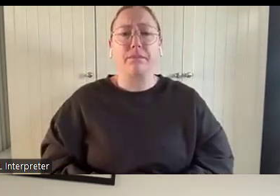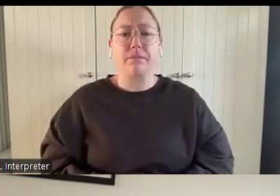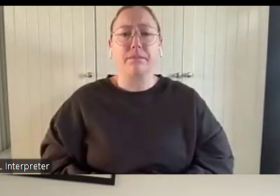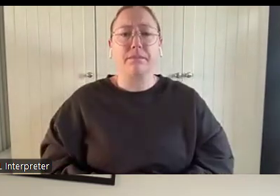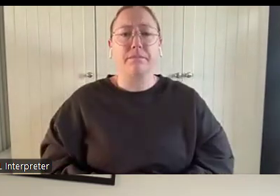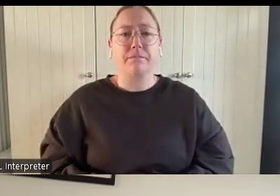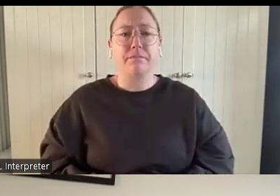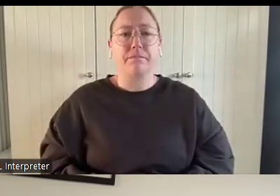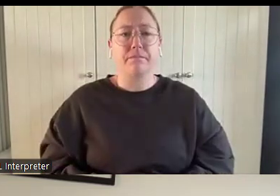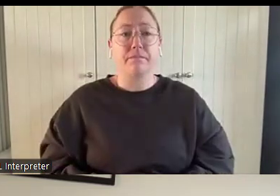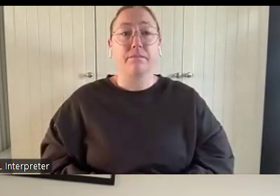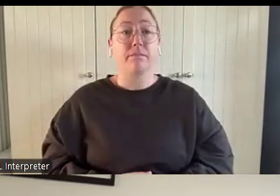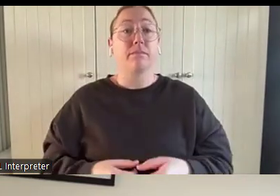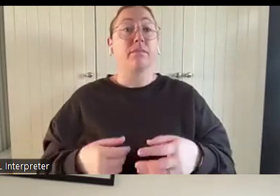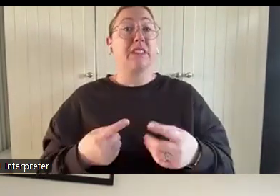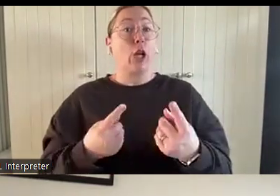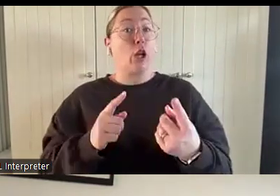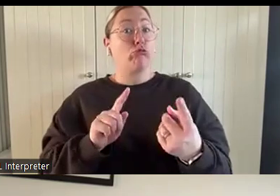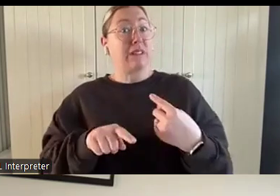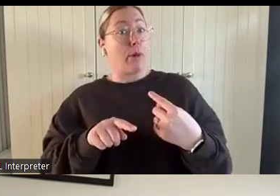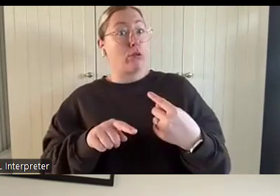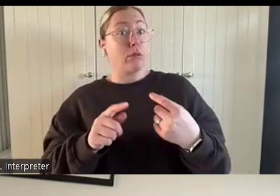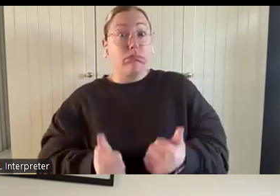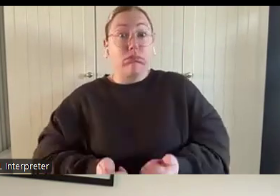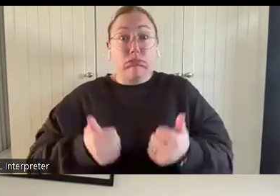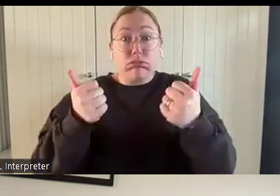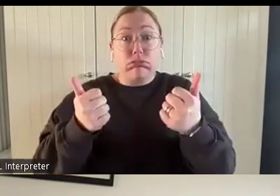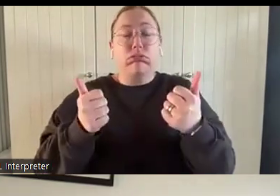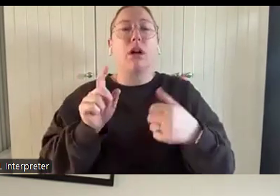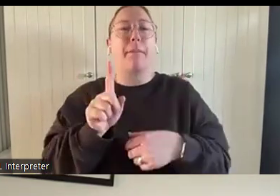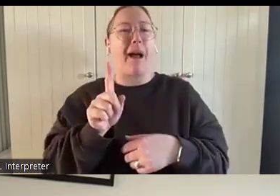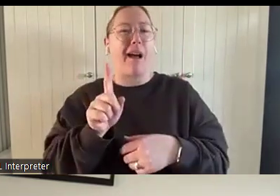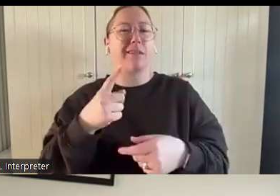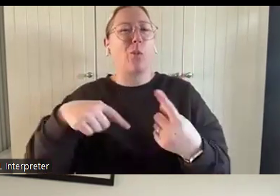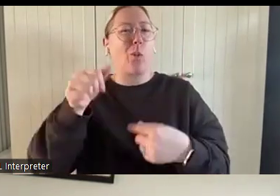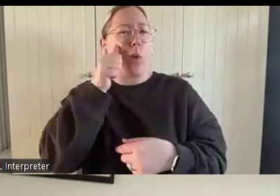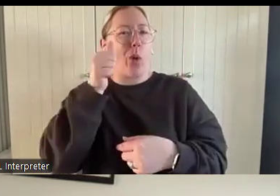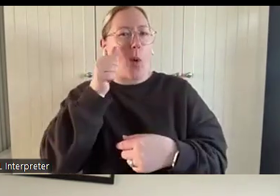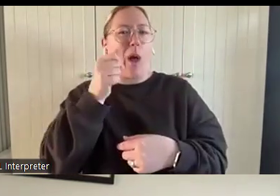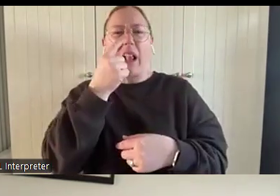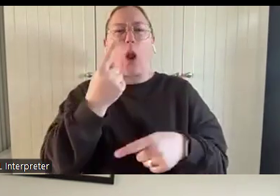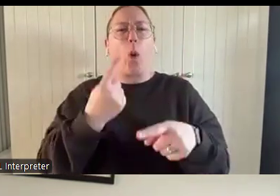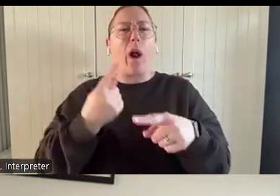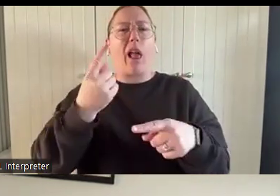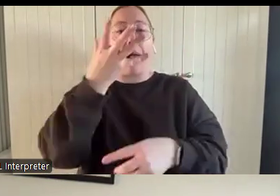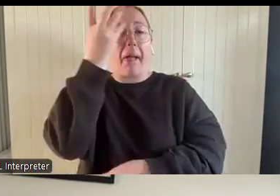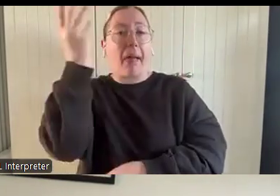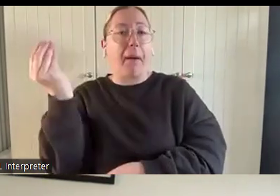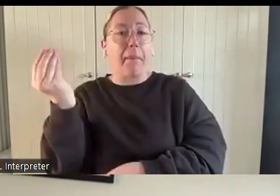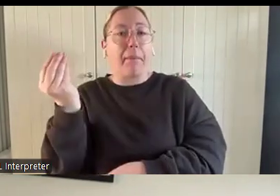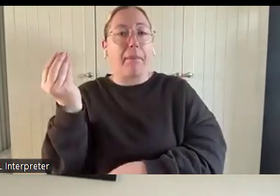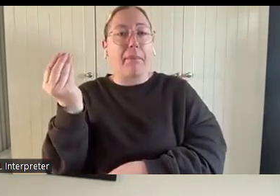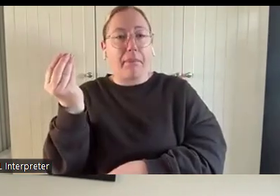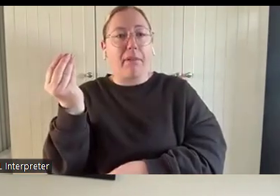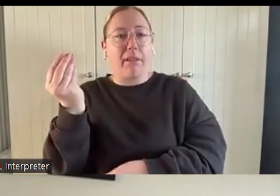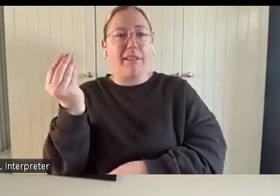The response has been great, but as we all know, resources can be quickly kind of forgotten about once that excitement fades away